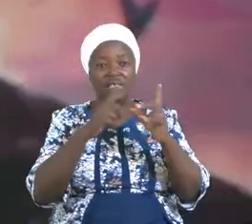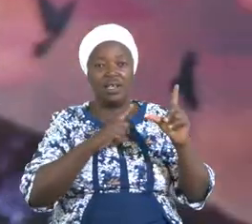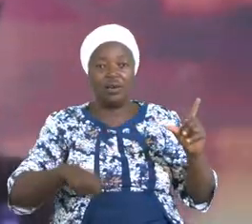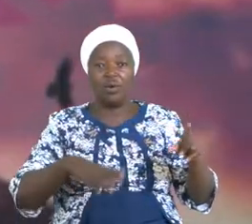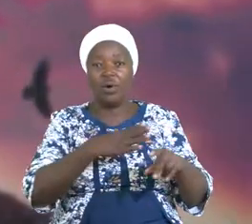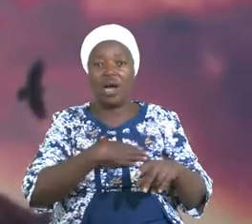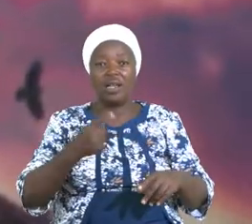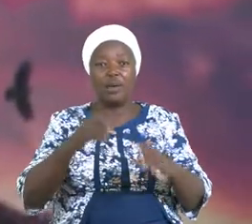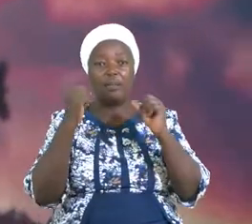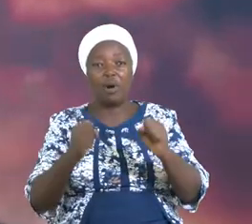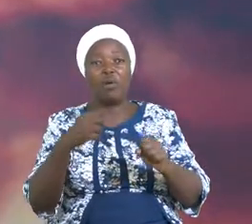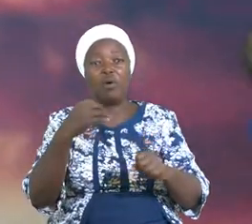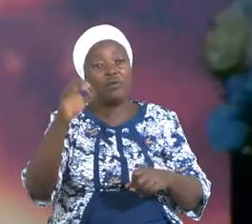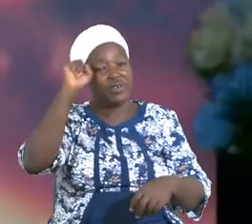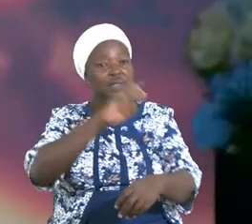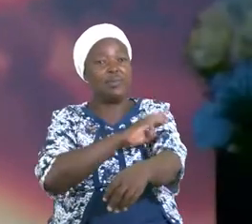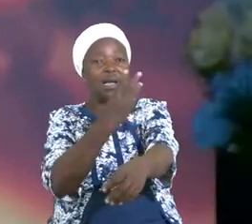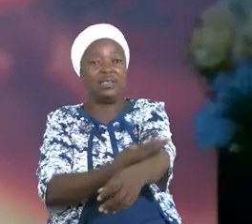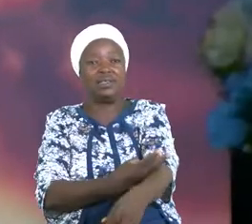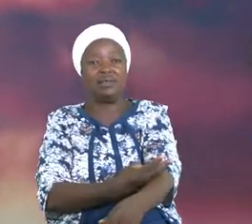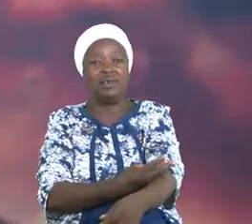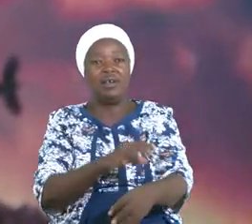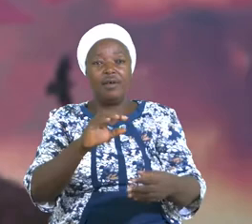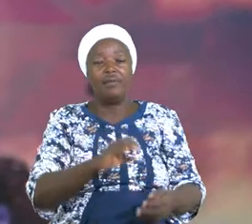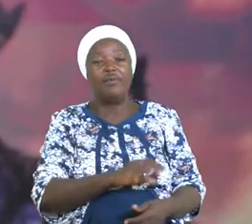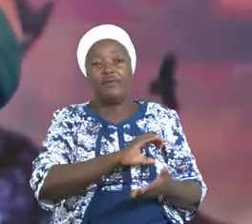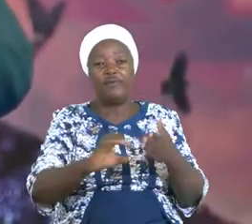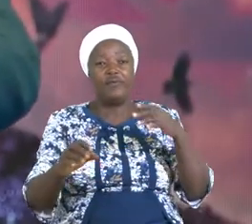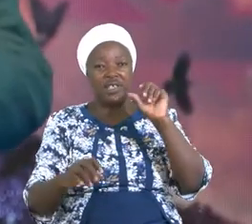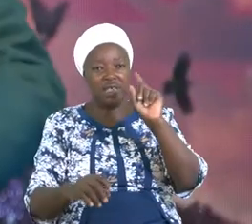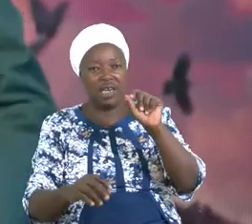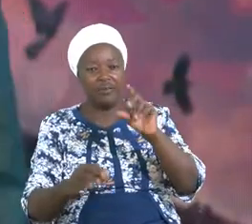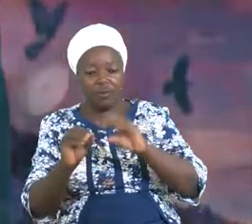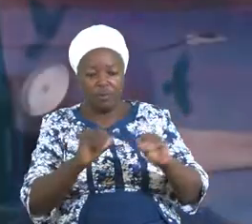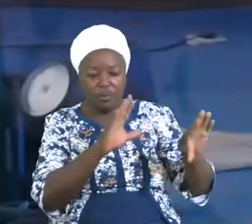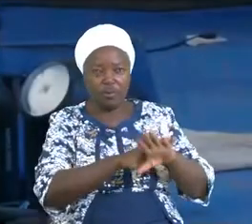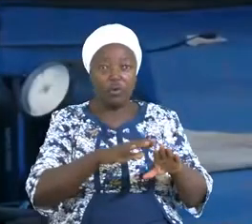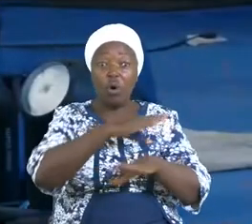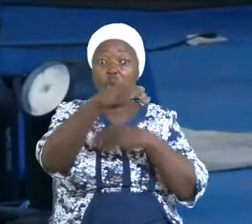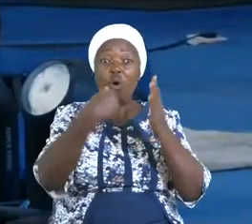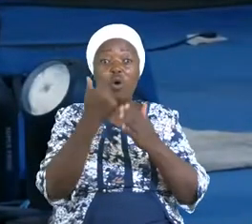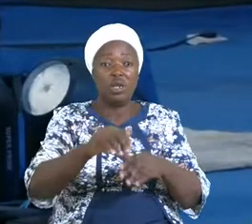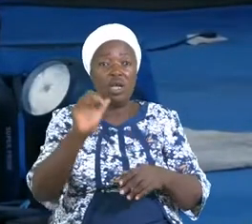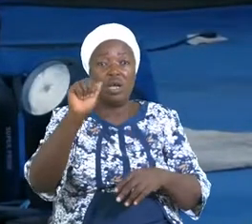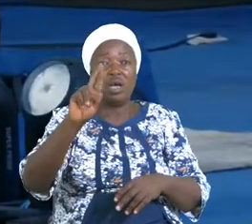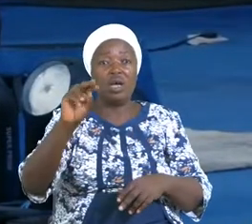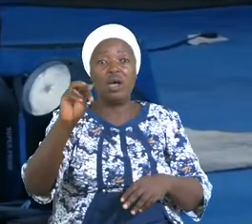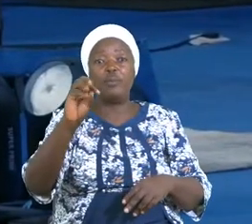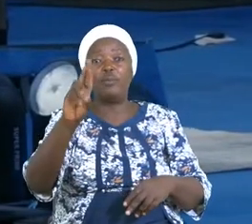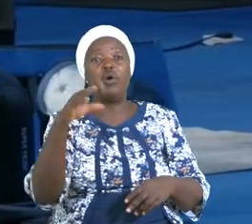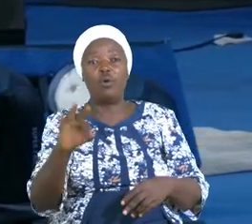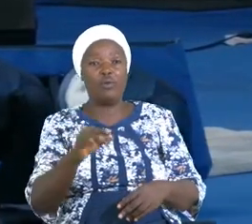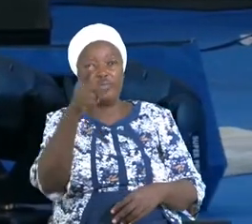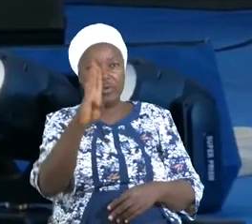his might. Verse 11, put on the whole armor of God. Now, if you are